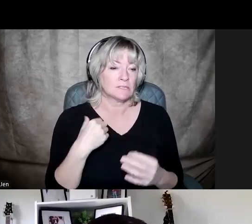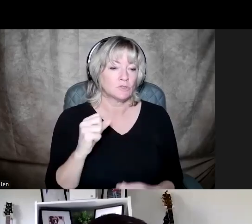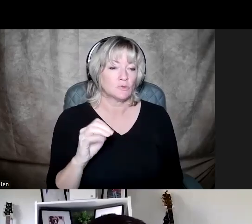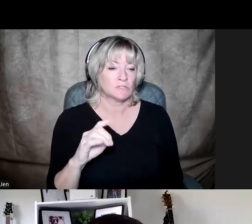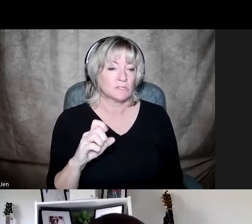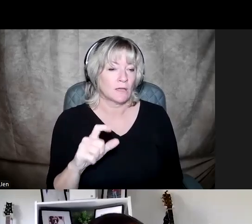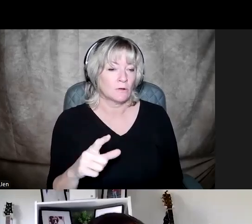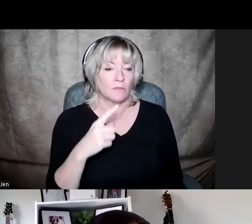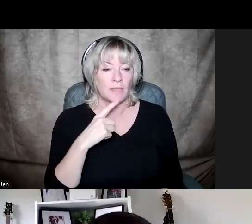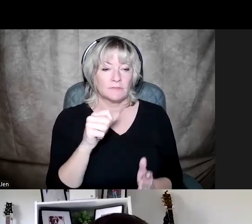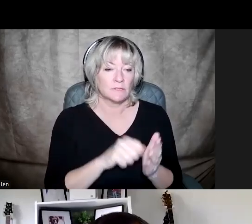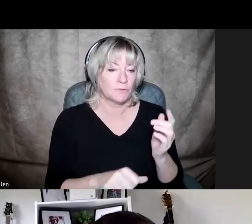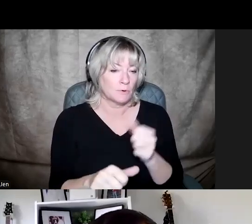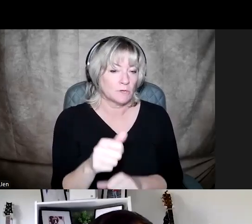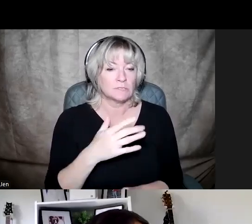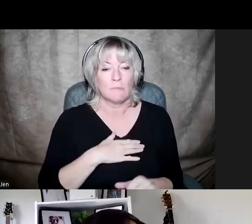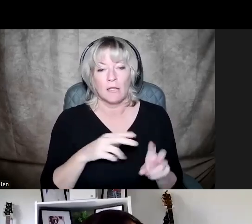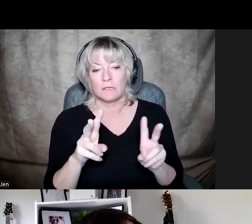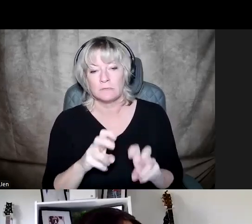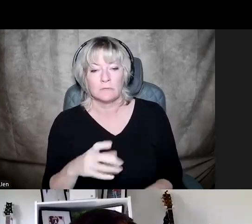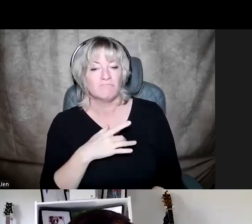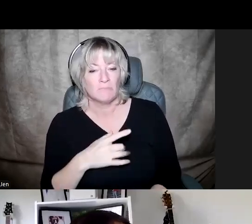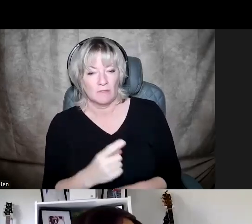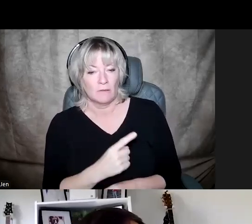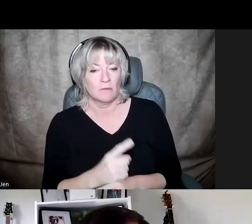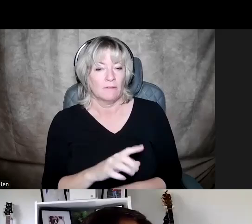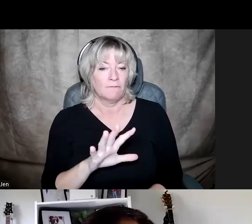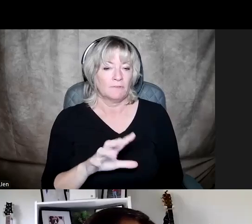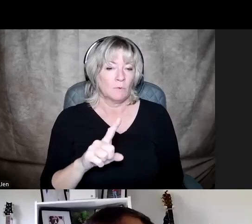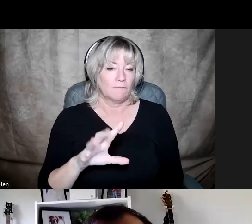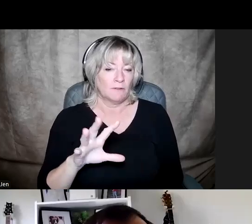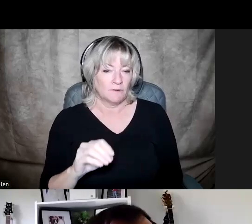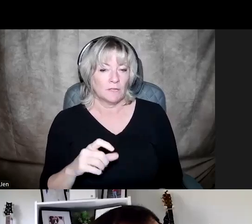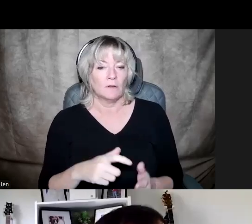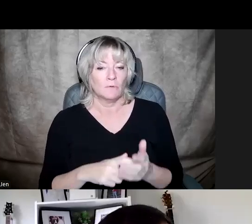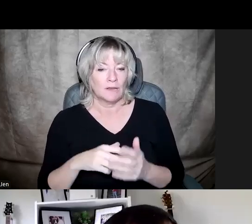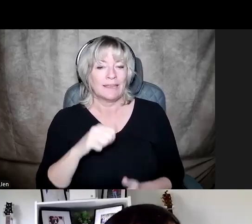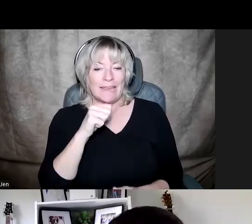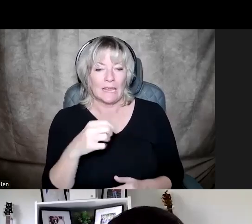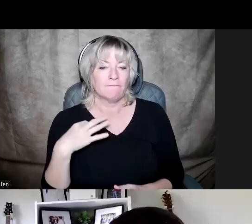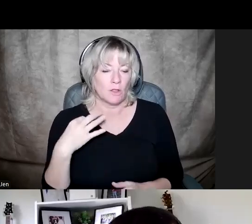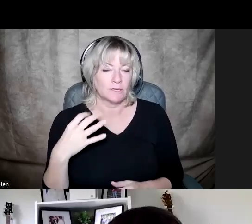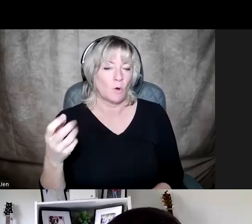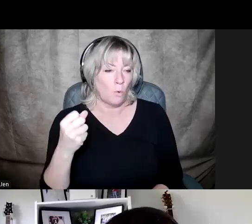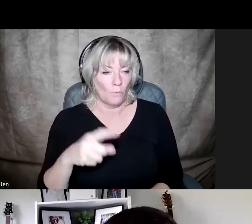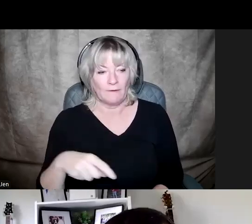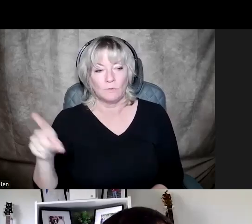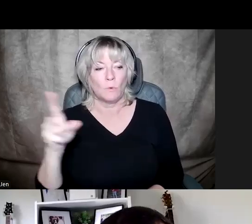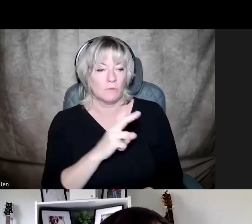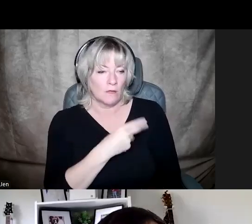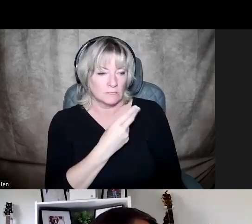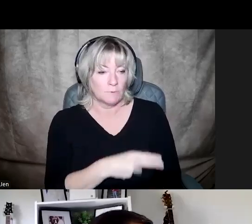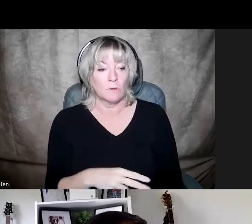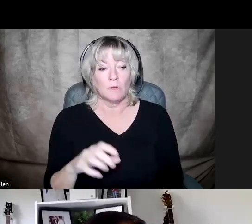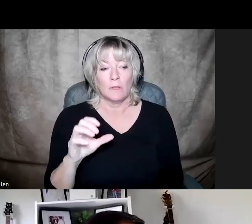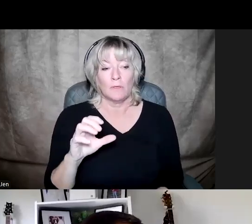their wrists. My assessment is typically that this person is 5150, so needs an involuntary hold, and they would need to go to the hospital. Now, the crisis team